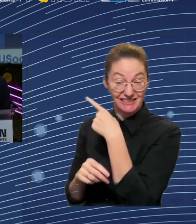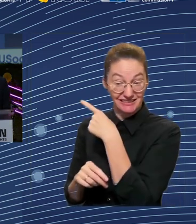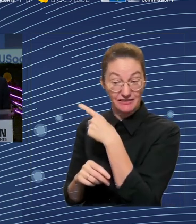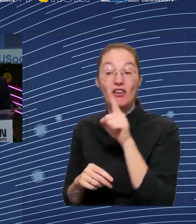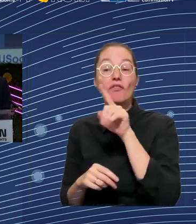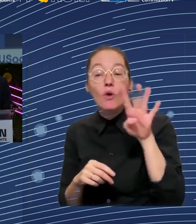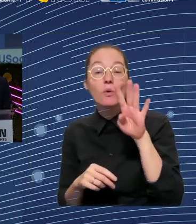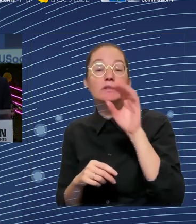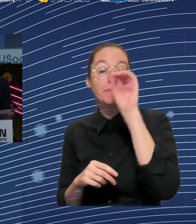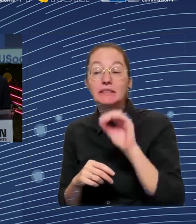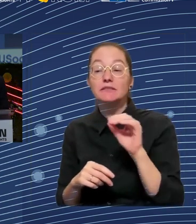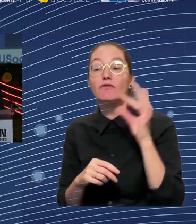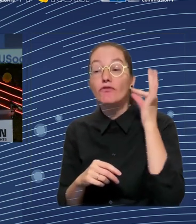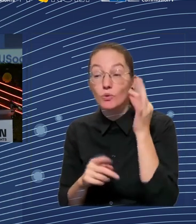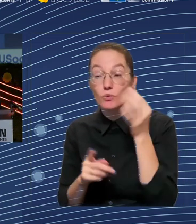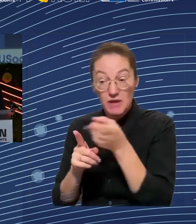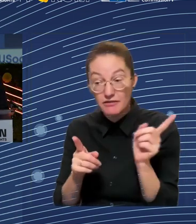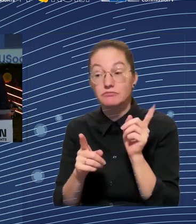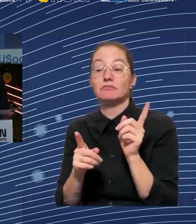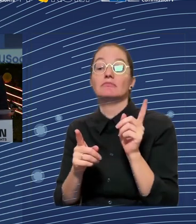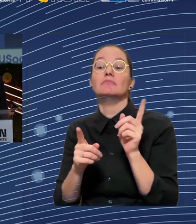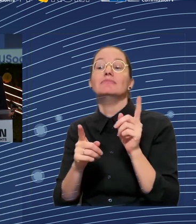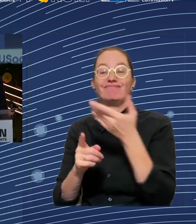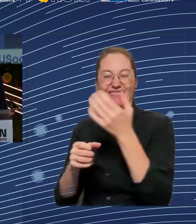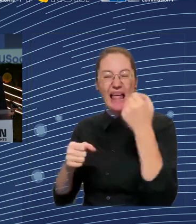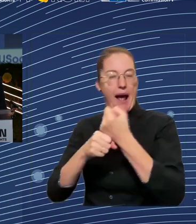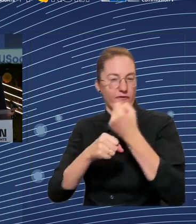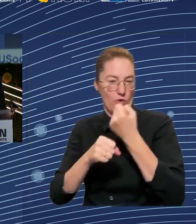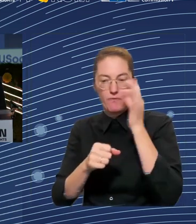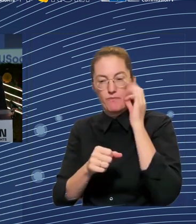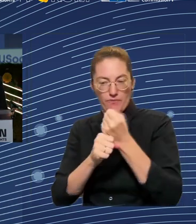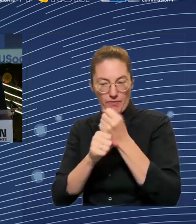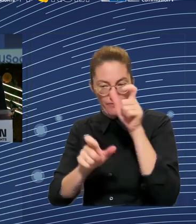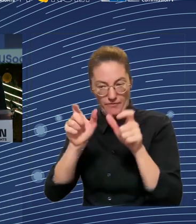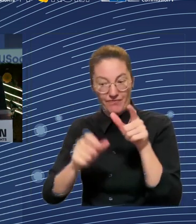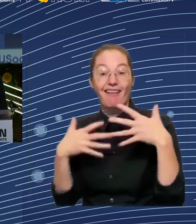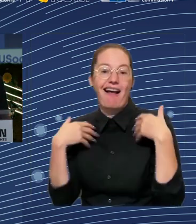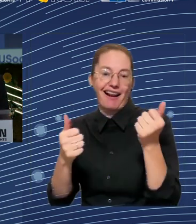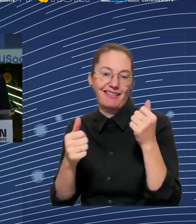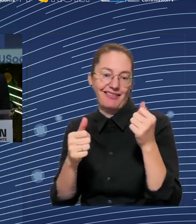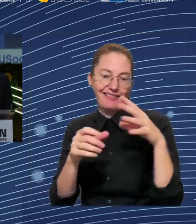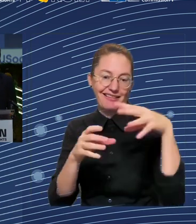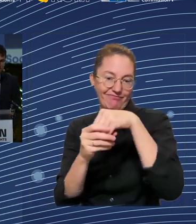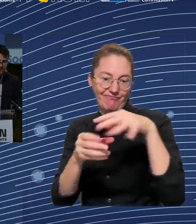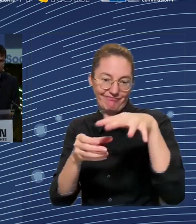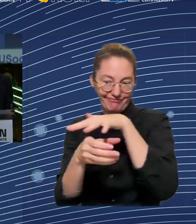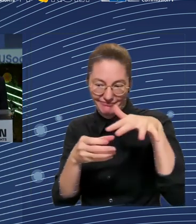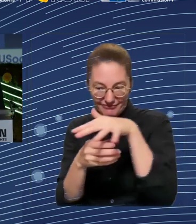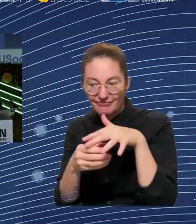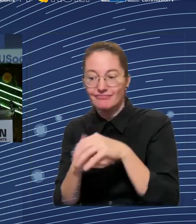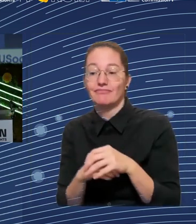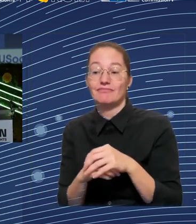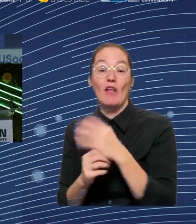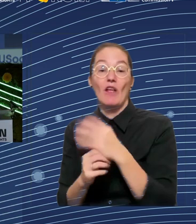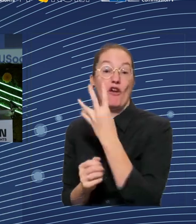the opposite. You also see from the slide that the gender gap in employment remains relatively stable over time. What is interesting on the first